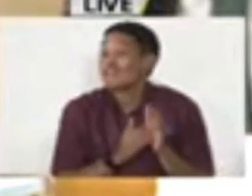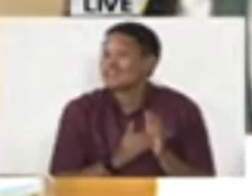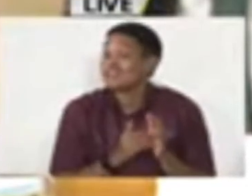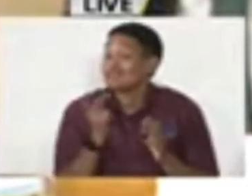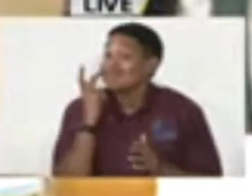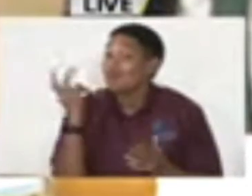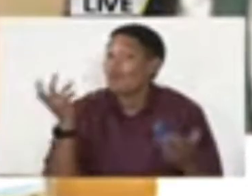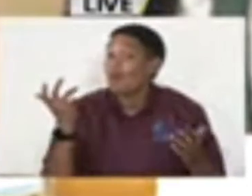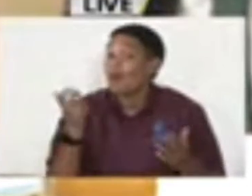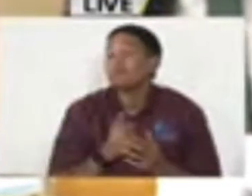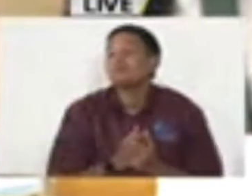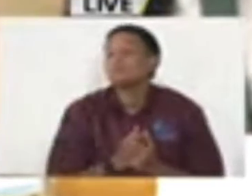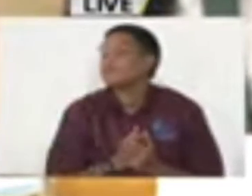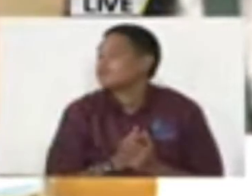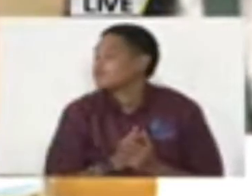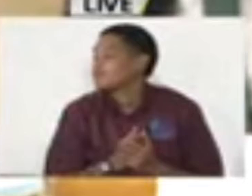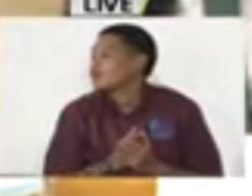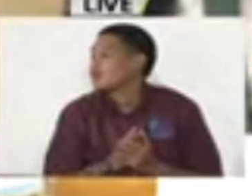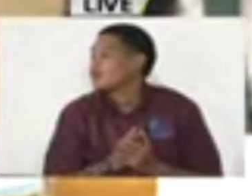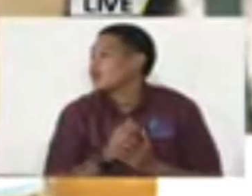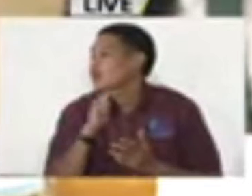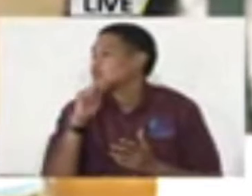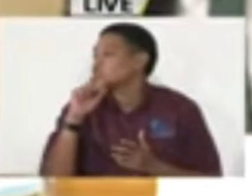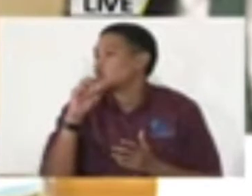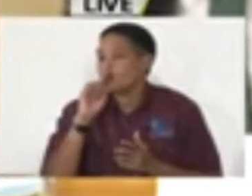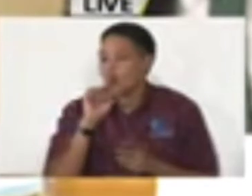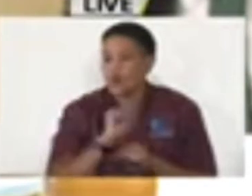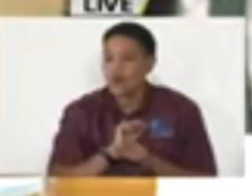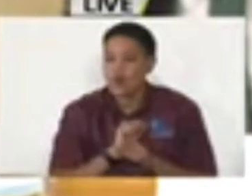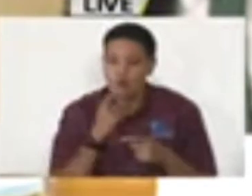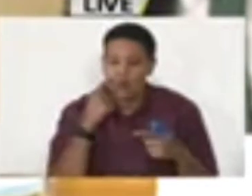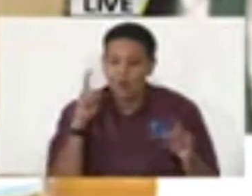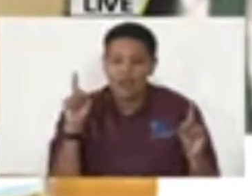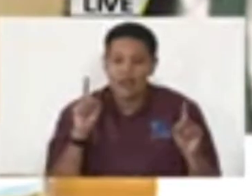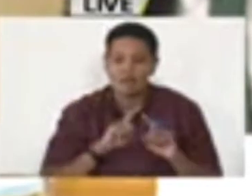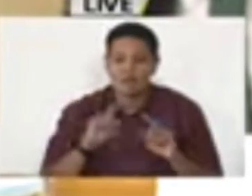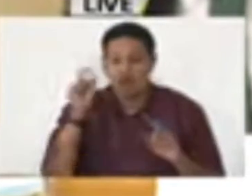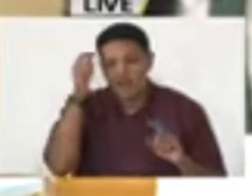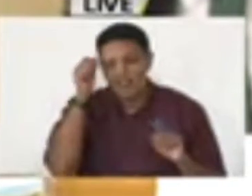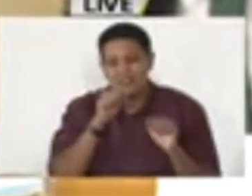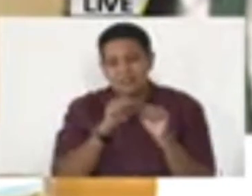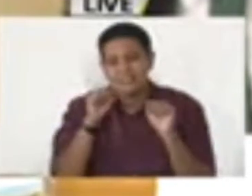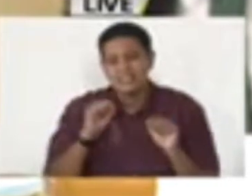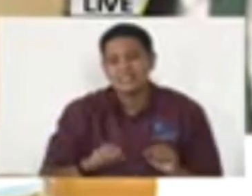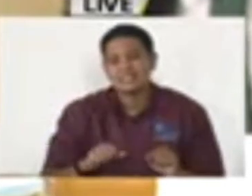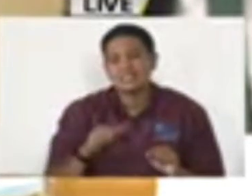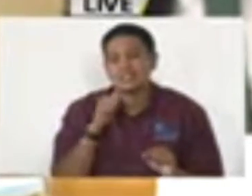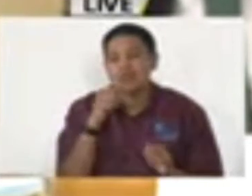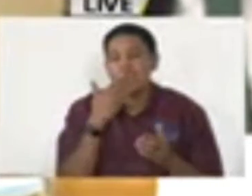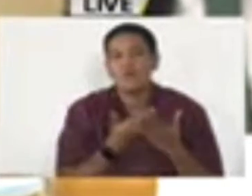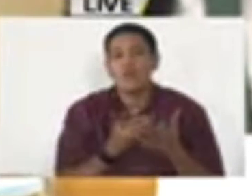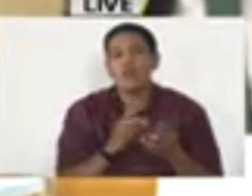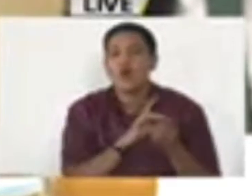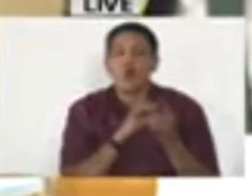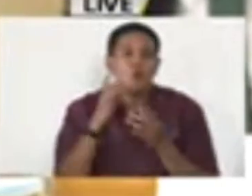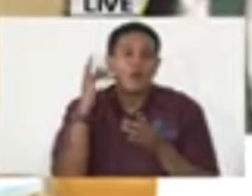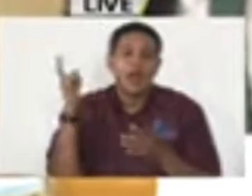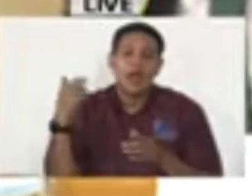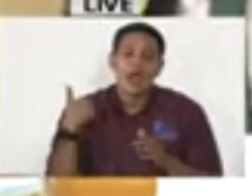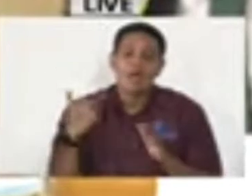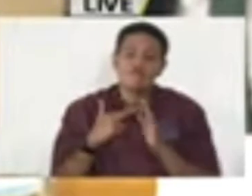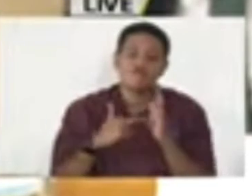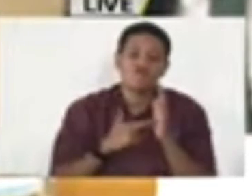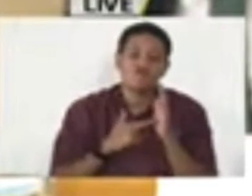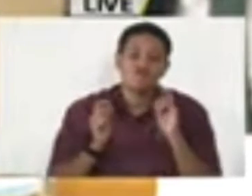that the NGO sector works very well, but government systems aren't so well coordinated because they have